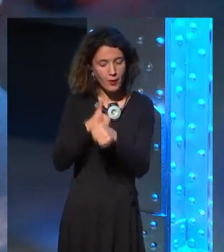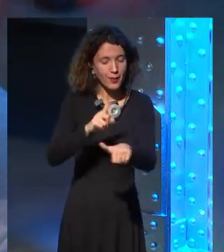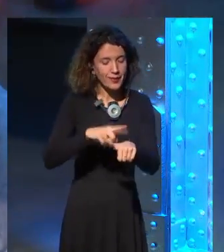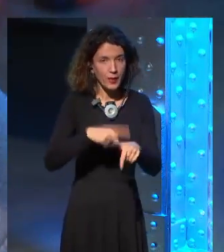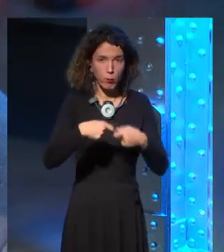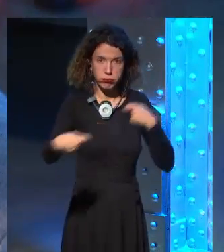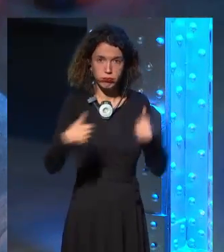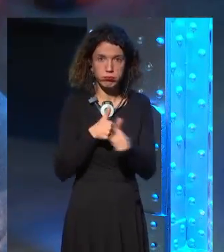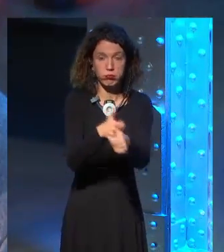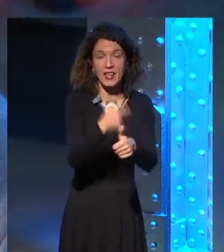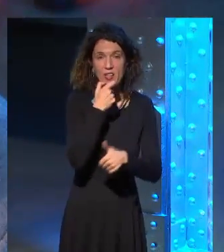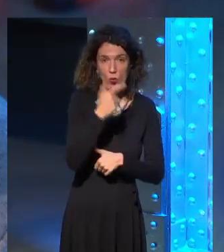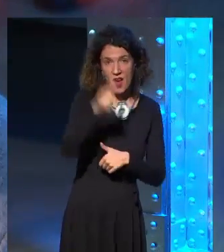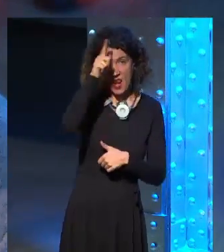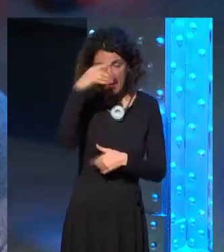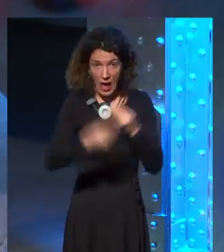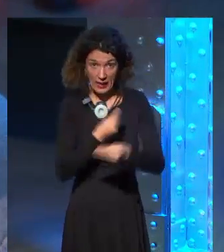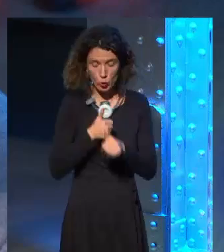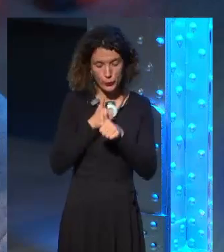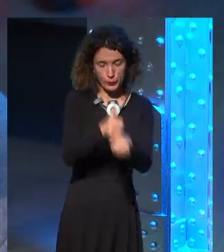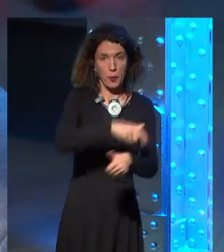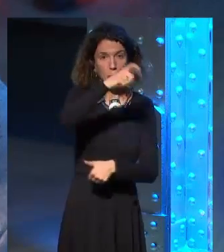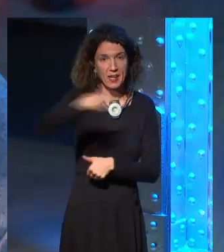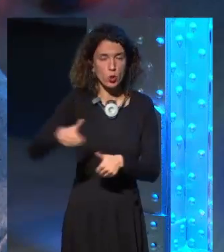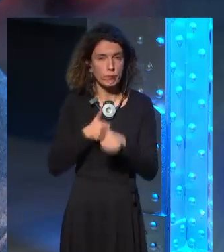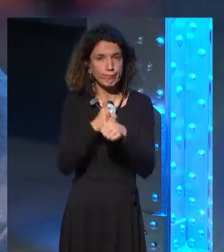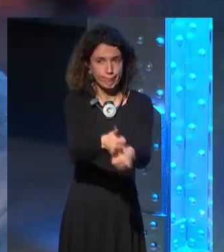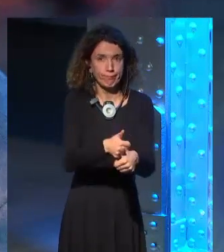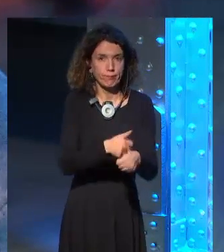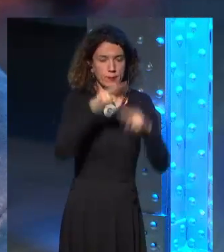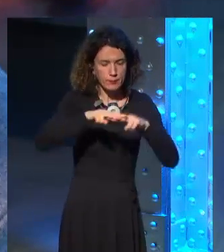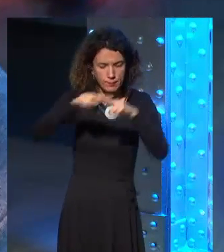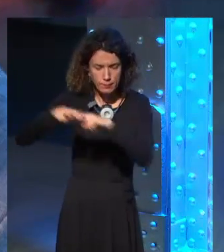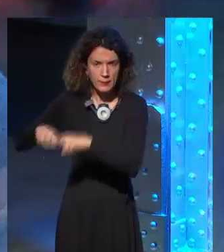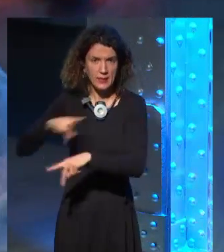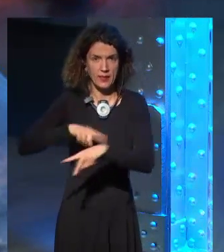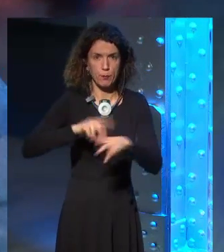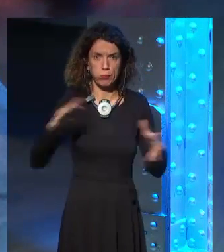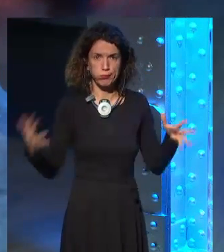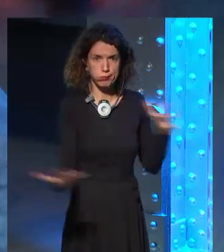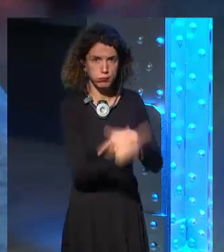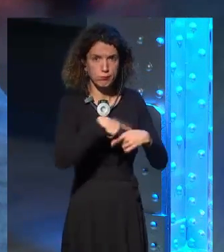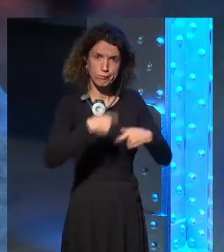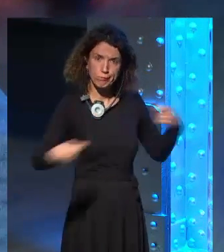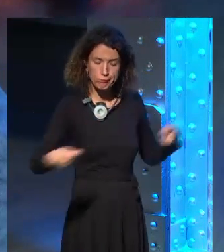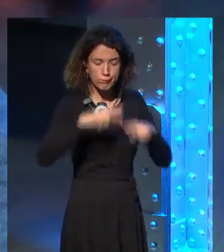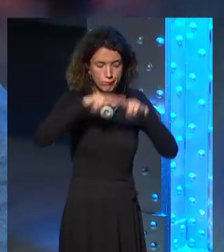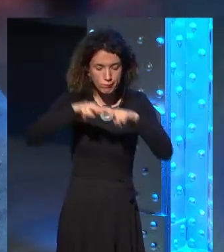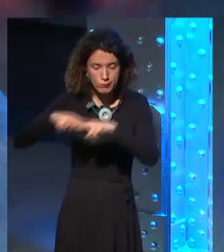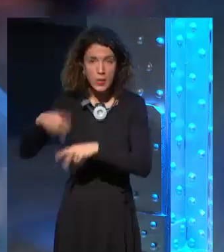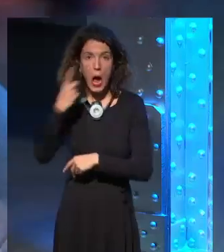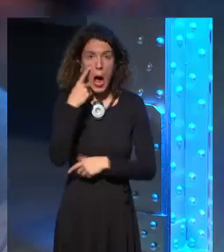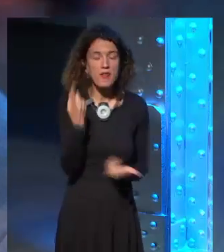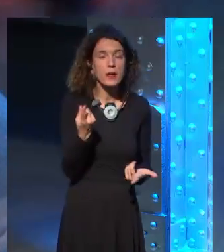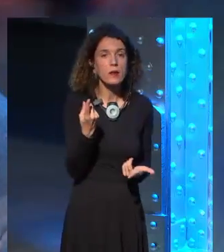UK, they've done that in Germany, followed tens of thousands of people to see, how does changes in those life